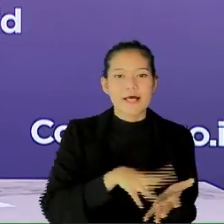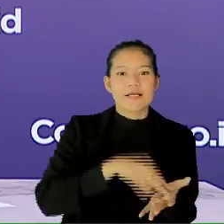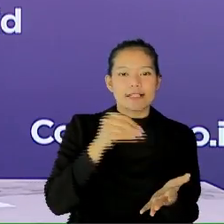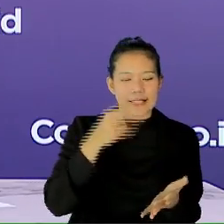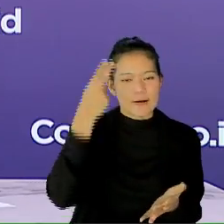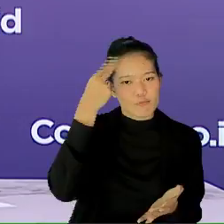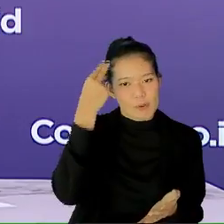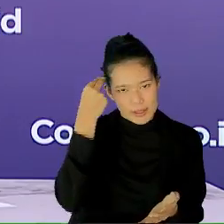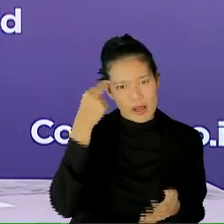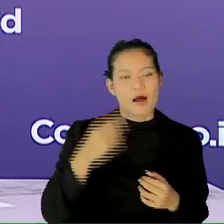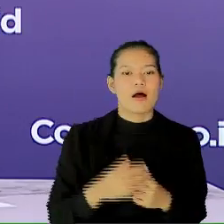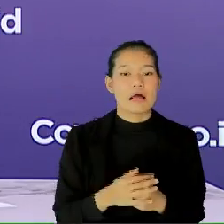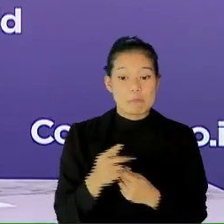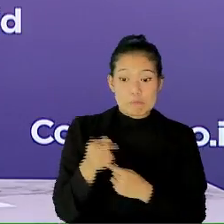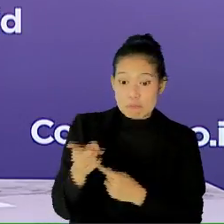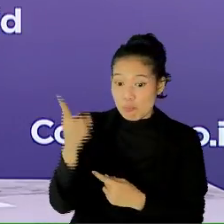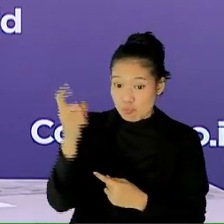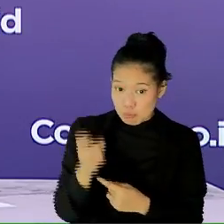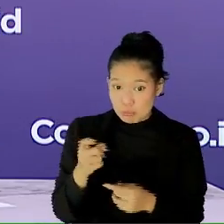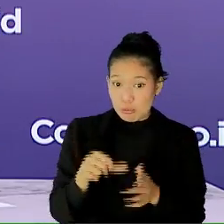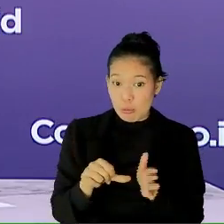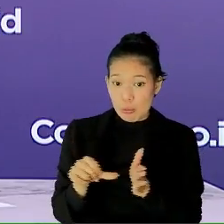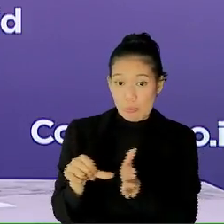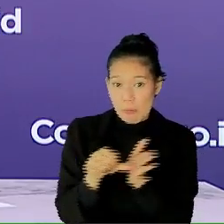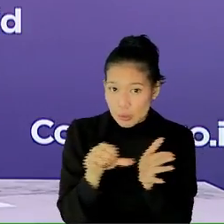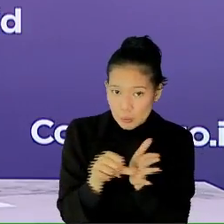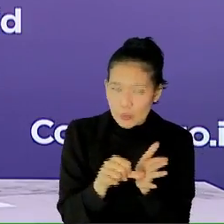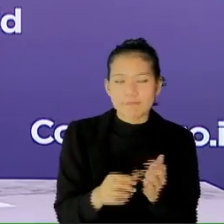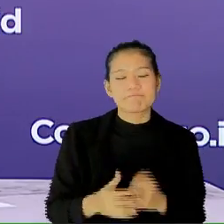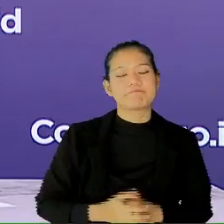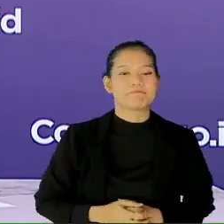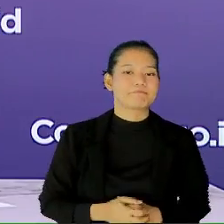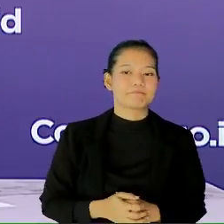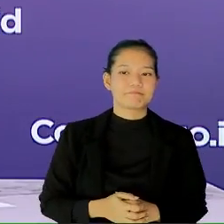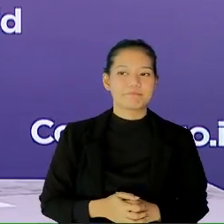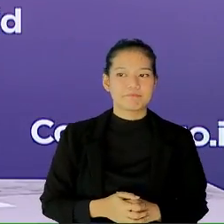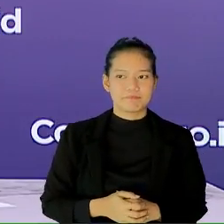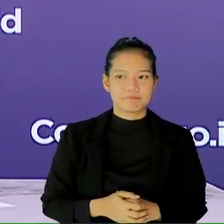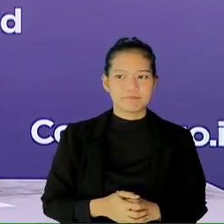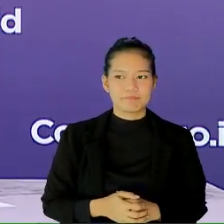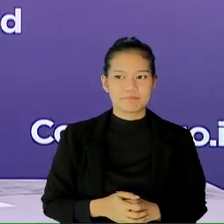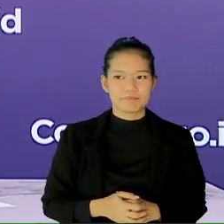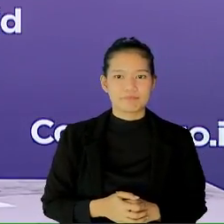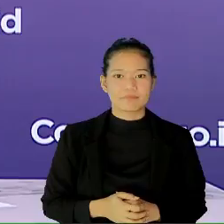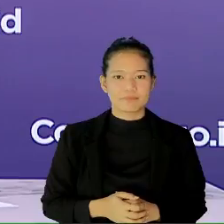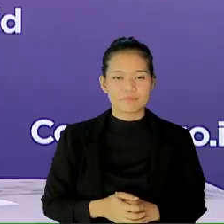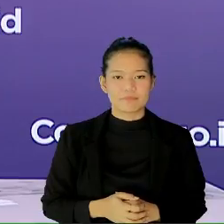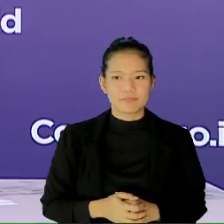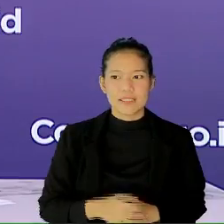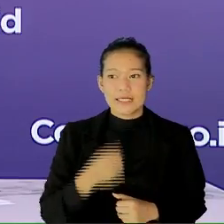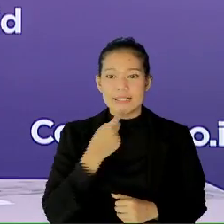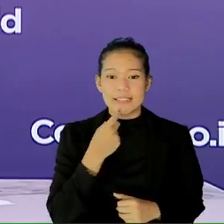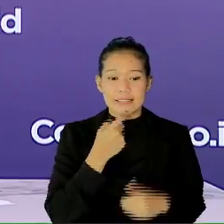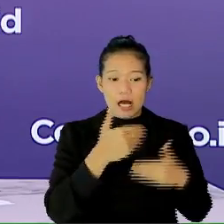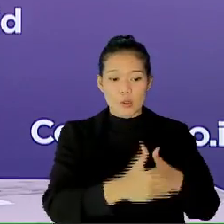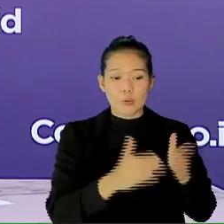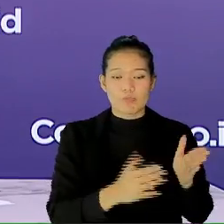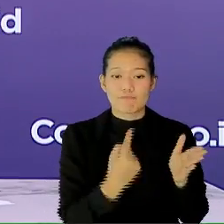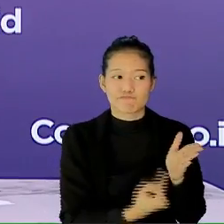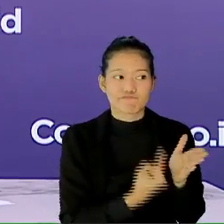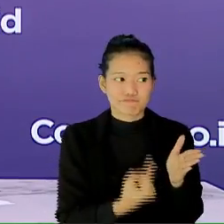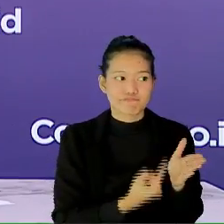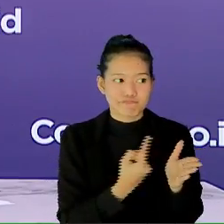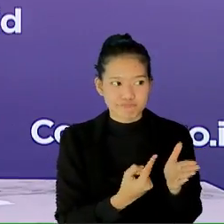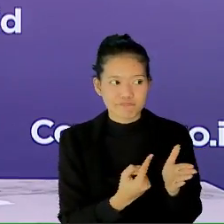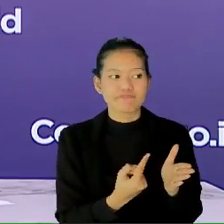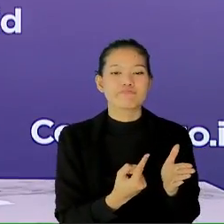central government if you need emergency assistance. With the isolation room bed occupancy